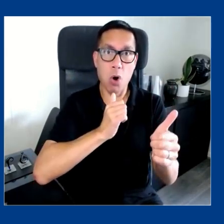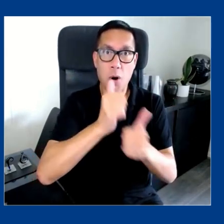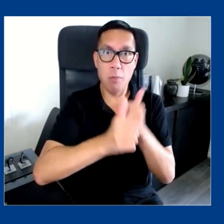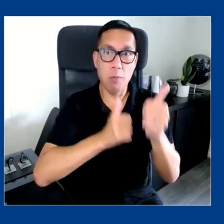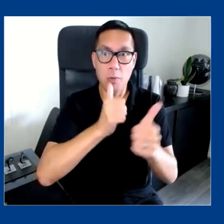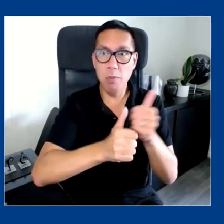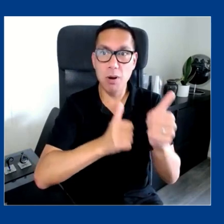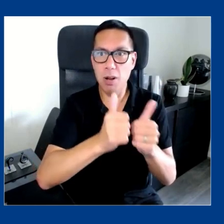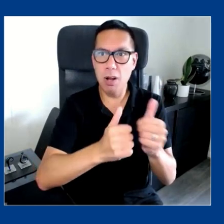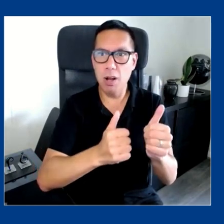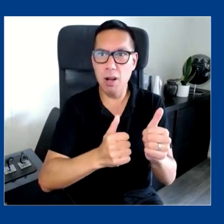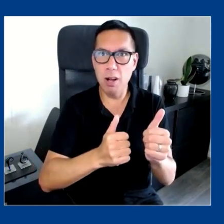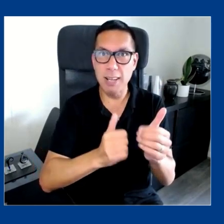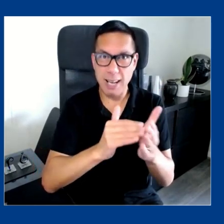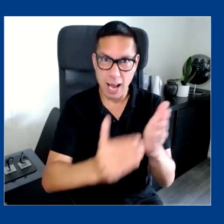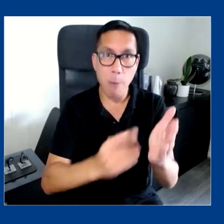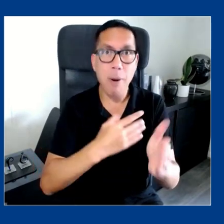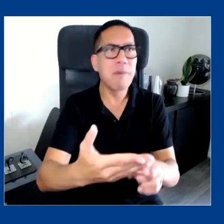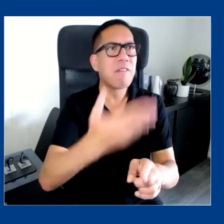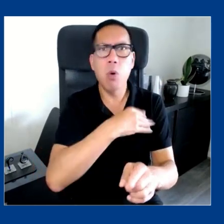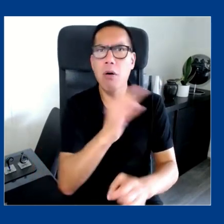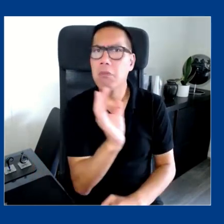things, other staples.